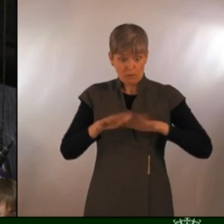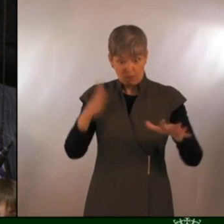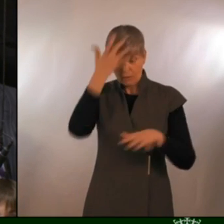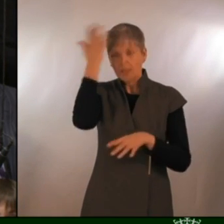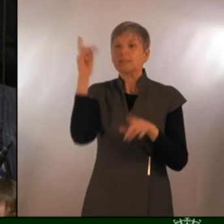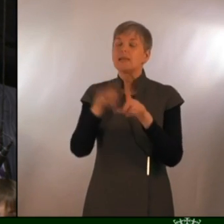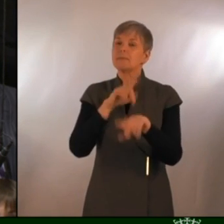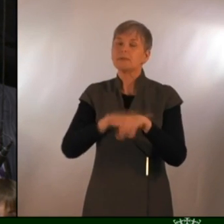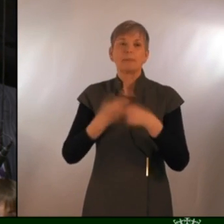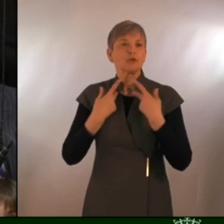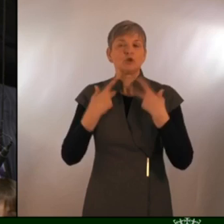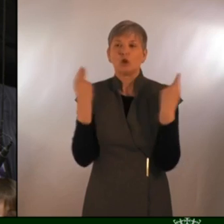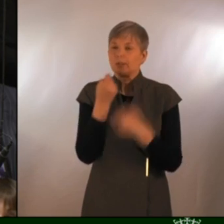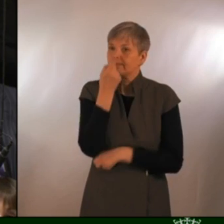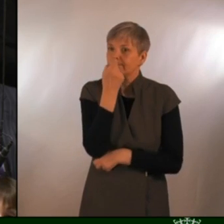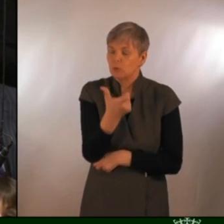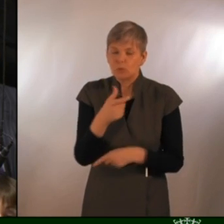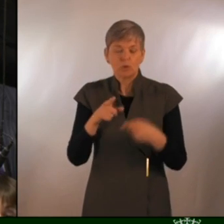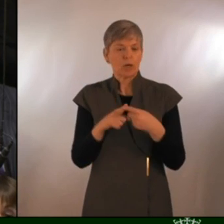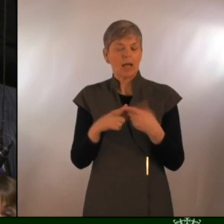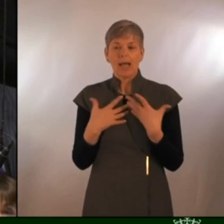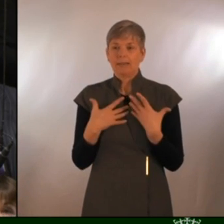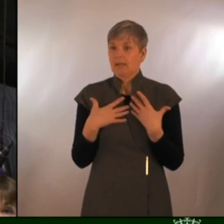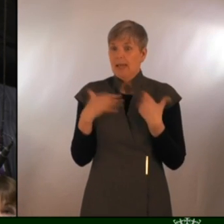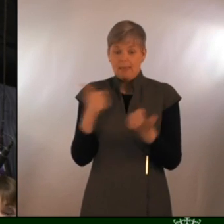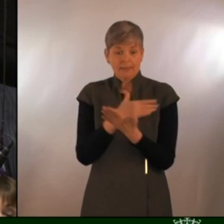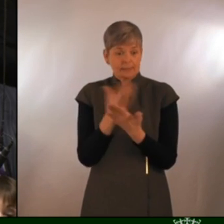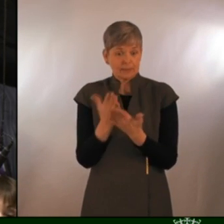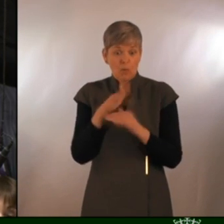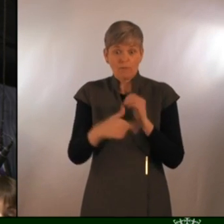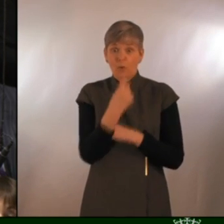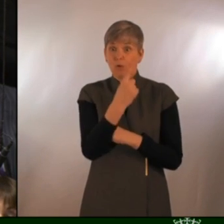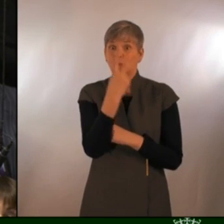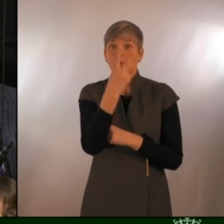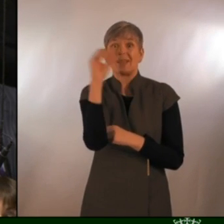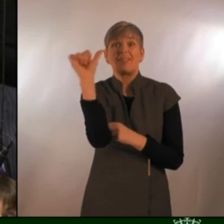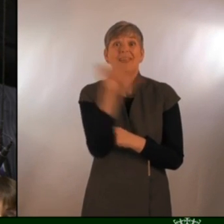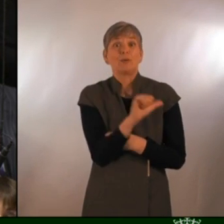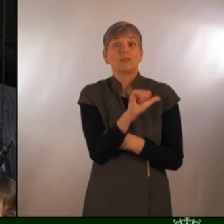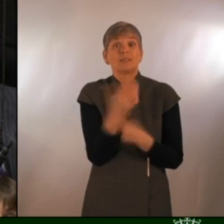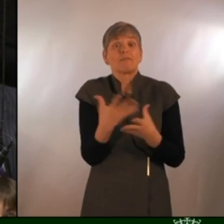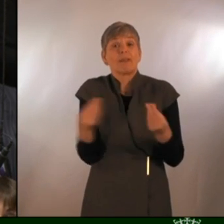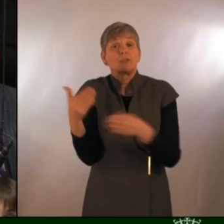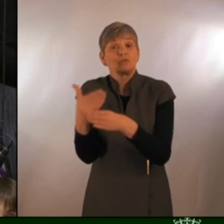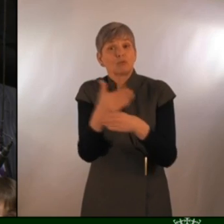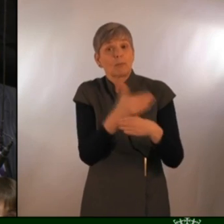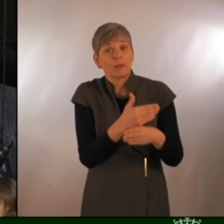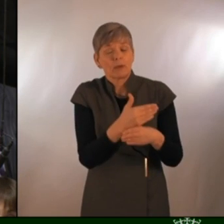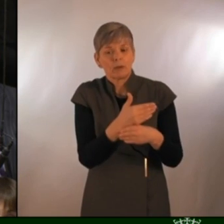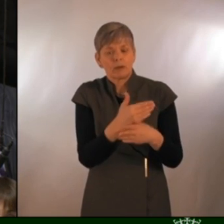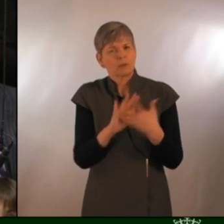over 120,000 vacancies, does the Prime Minister not agree that the three Conservative governments